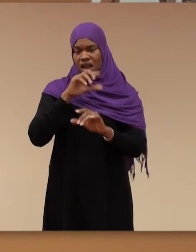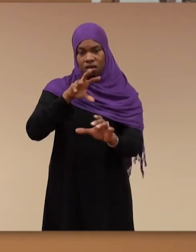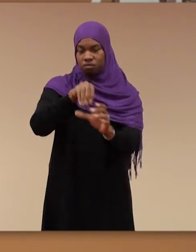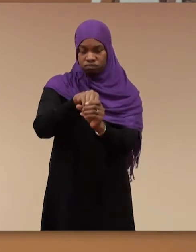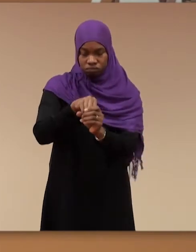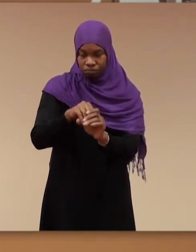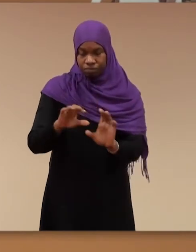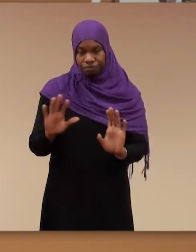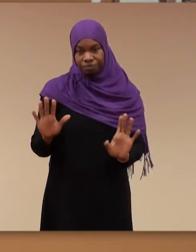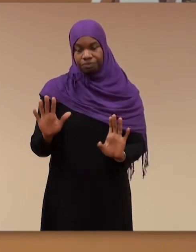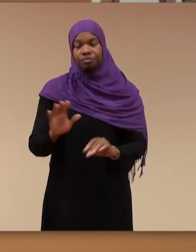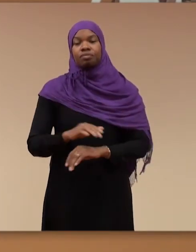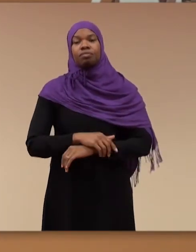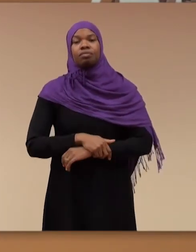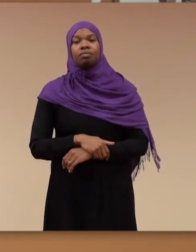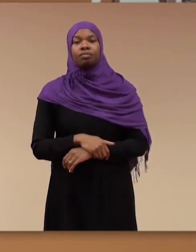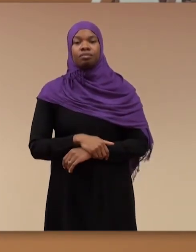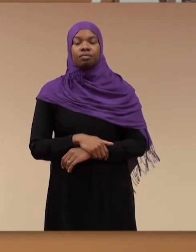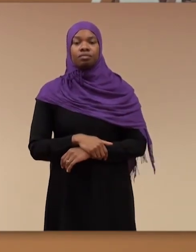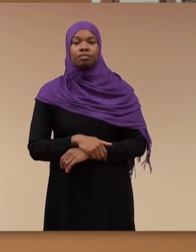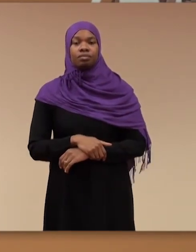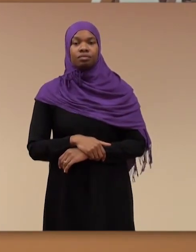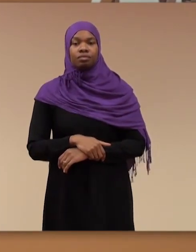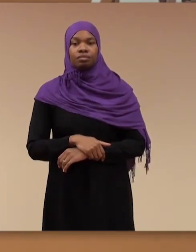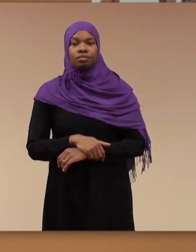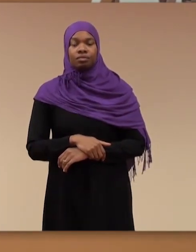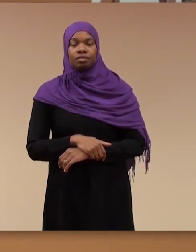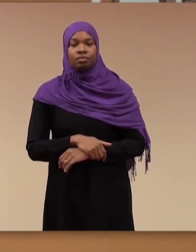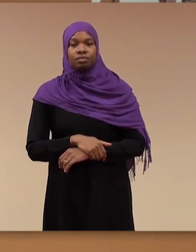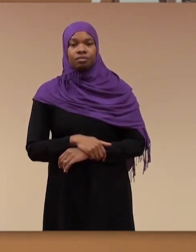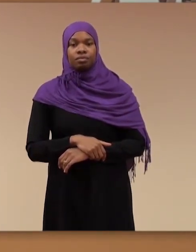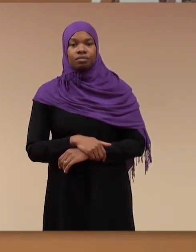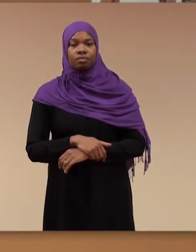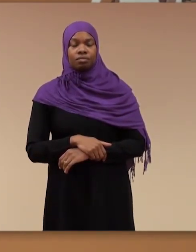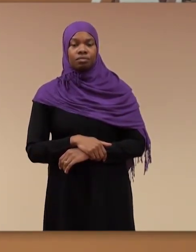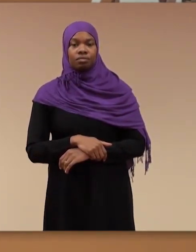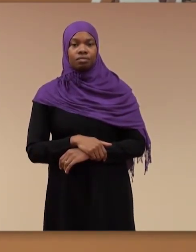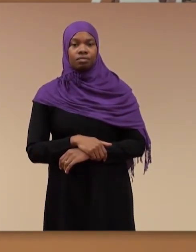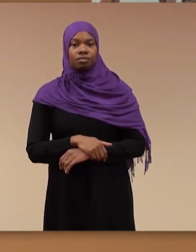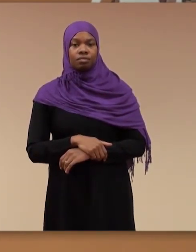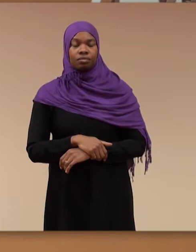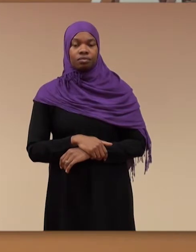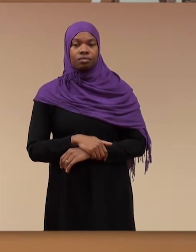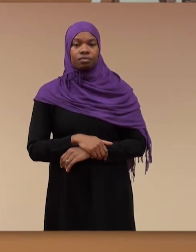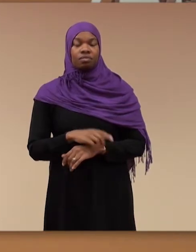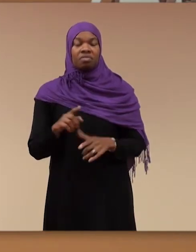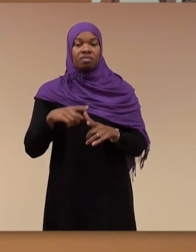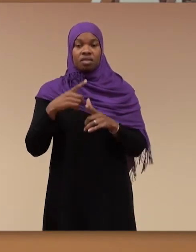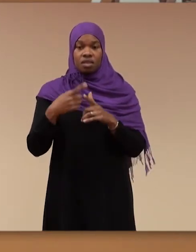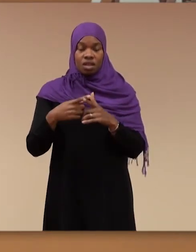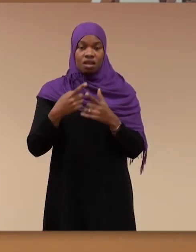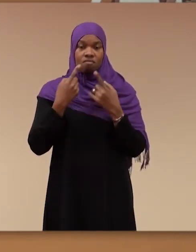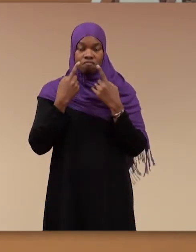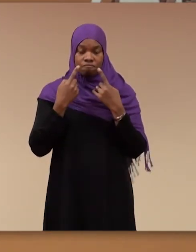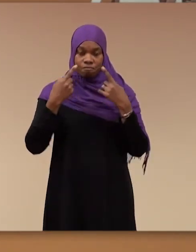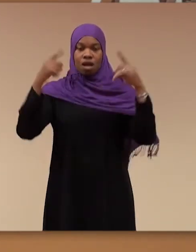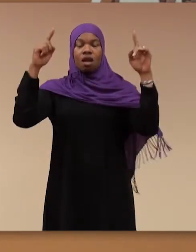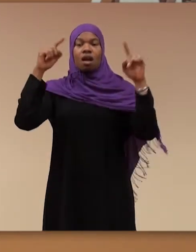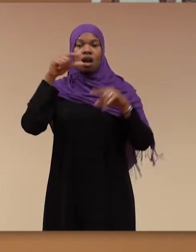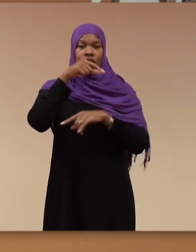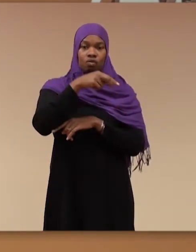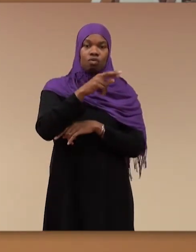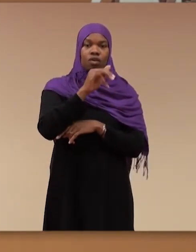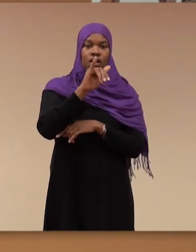And the battle ended with the victory of Quraysh and Kinana over